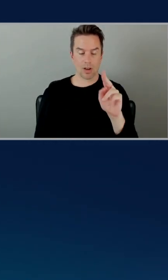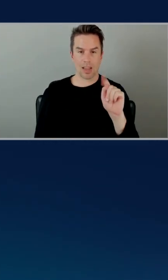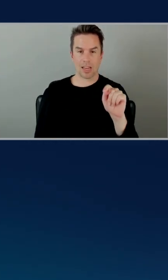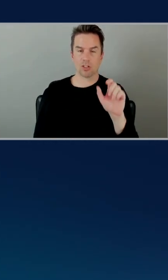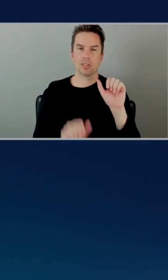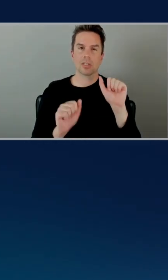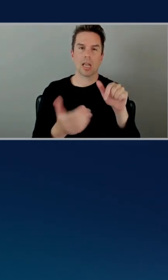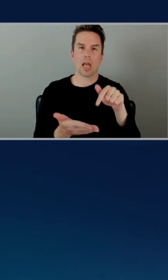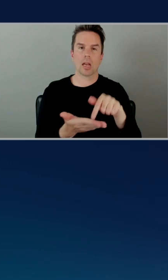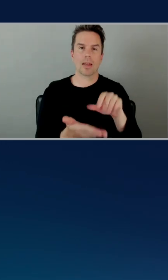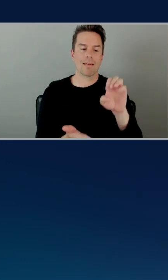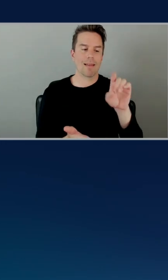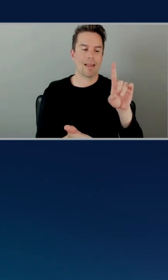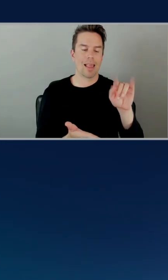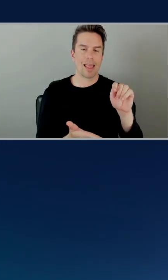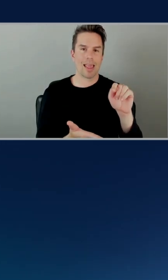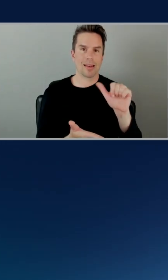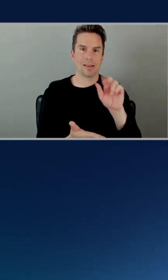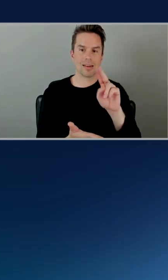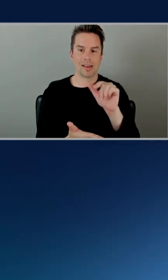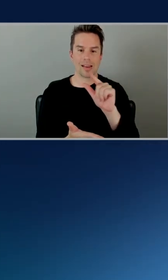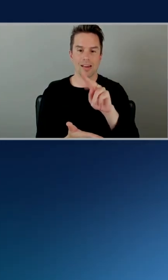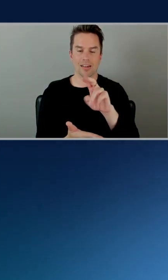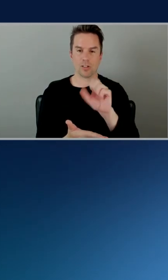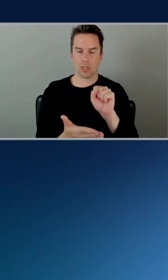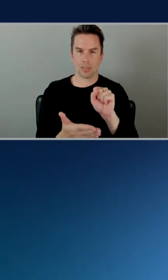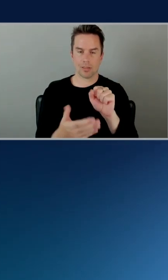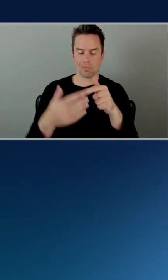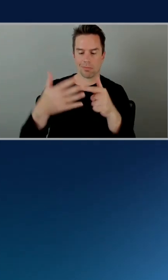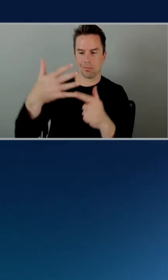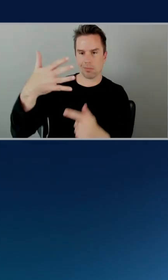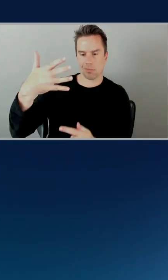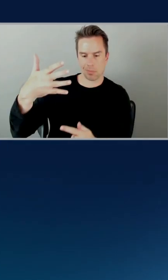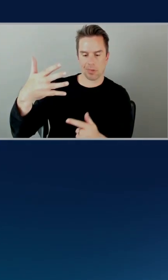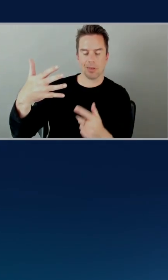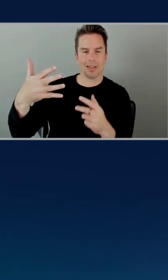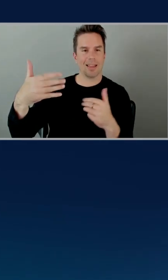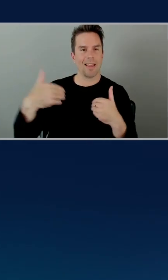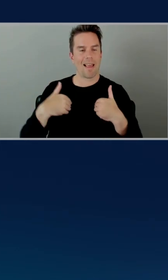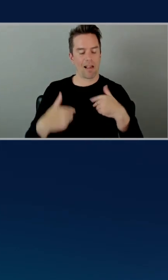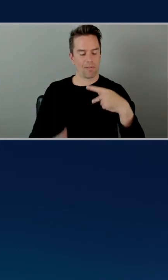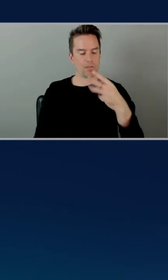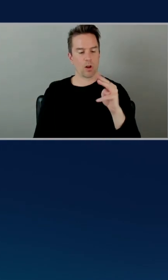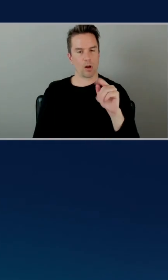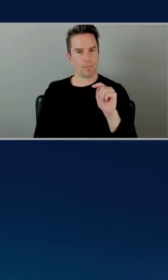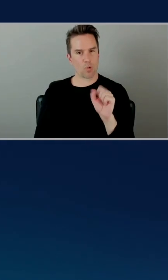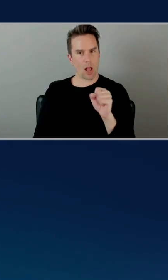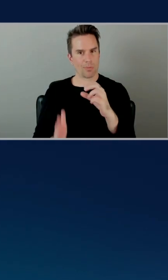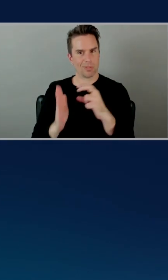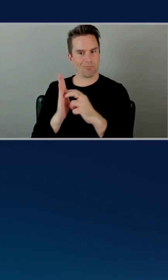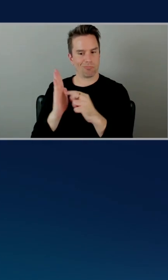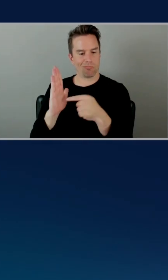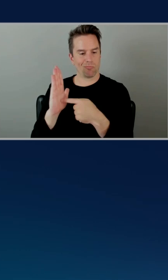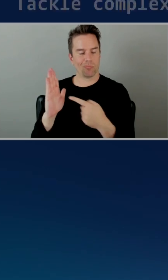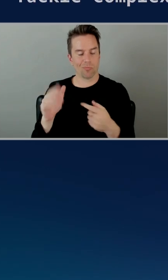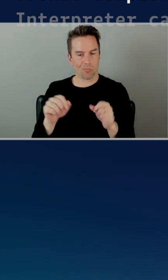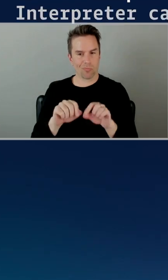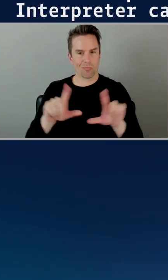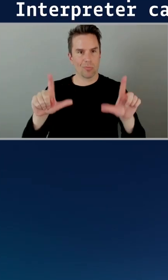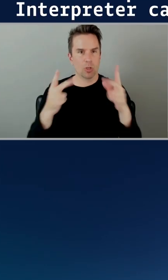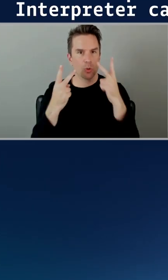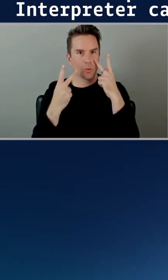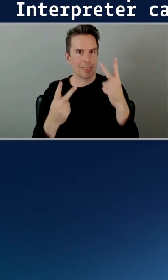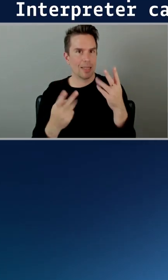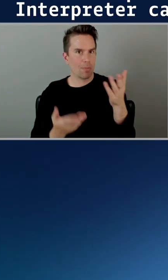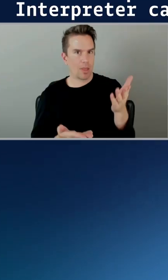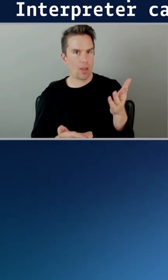is one of the options, and you can see all those prompts. Yeah. I think that's a really the use case that you're going to walk us through here for your